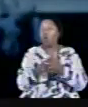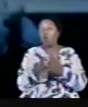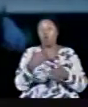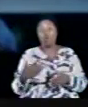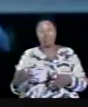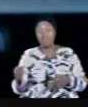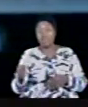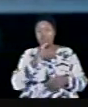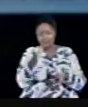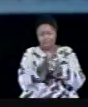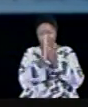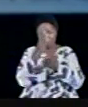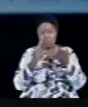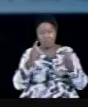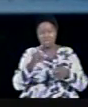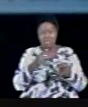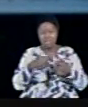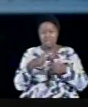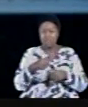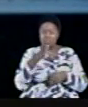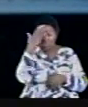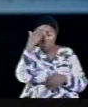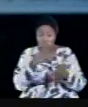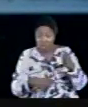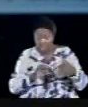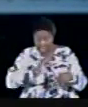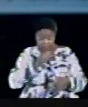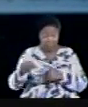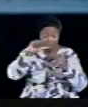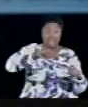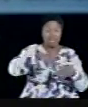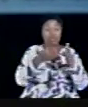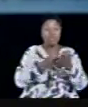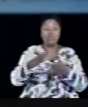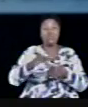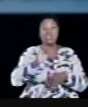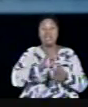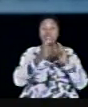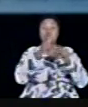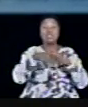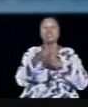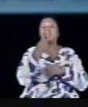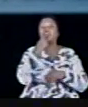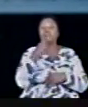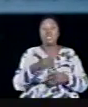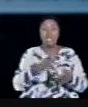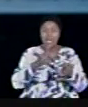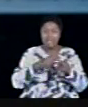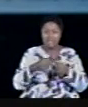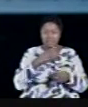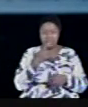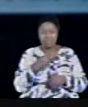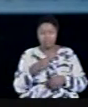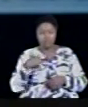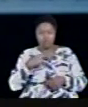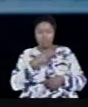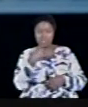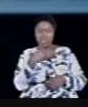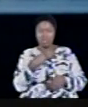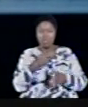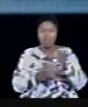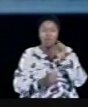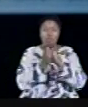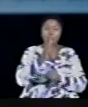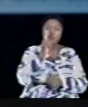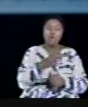he says, you know what? I'm baptized in the Holy Ghost. I talk in tongues. And then we'll say, which one comes